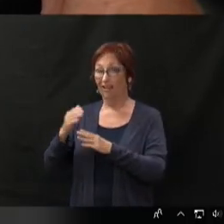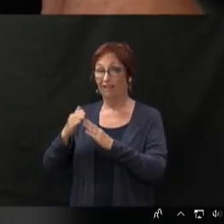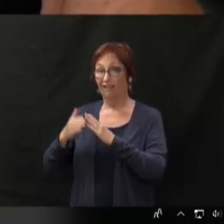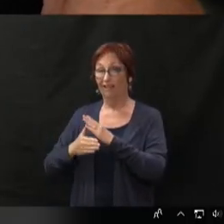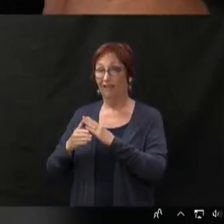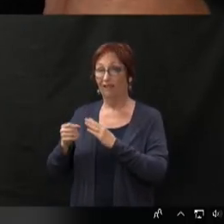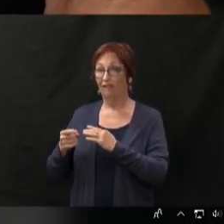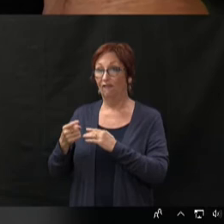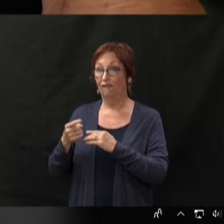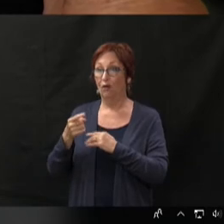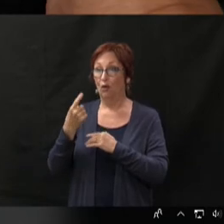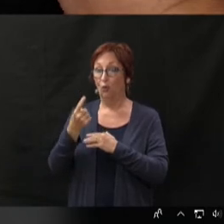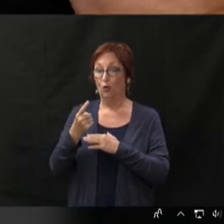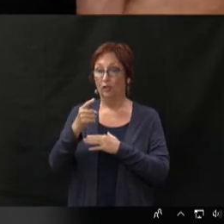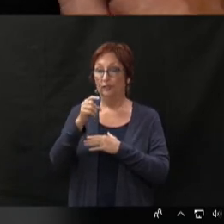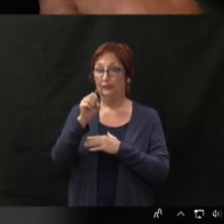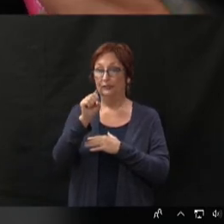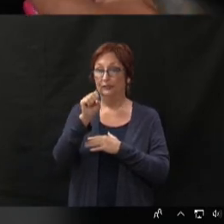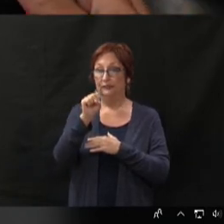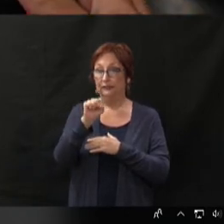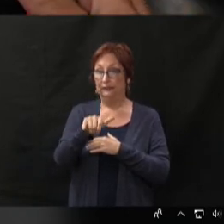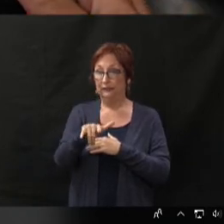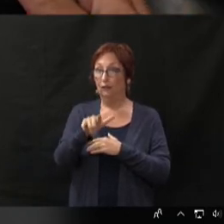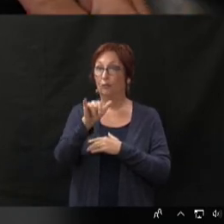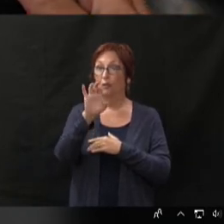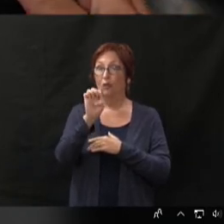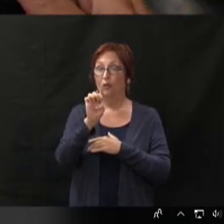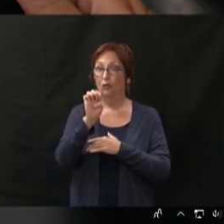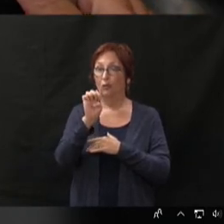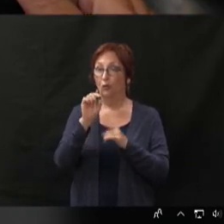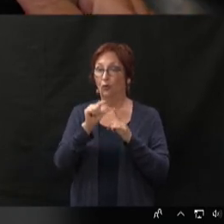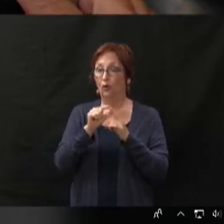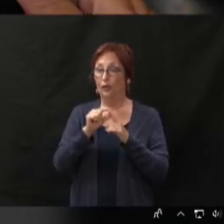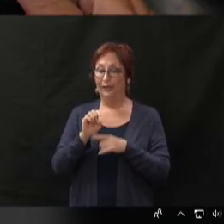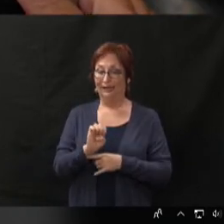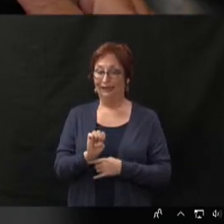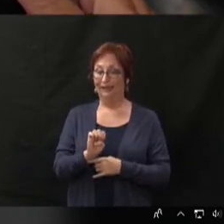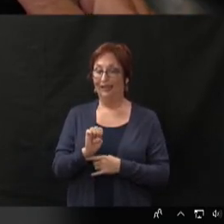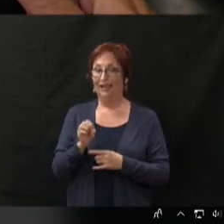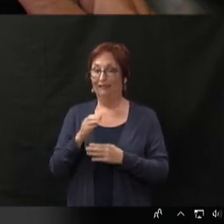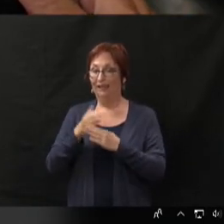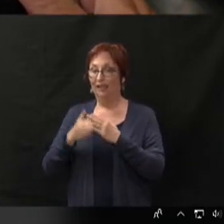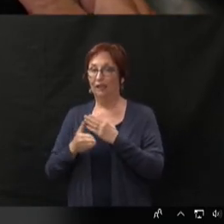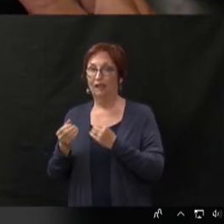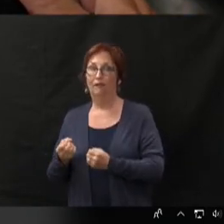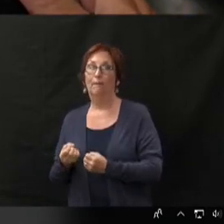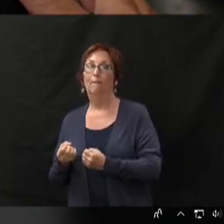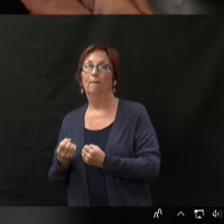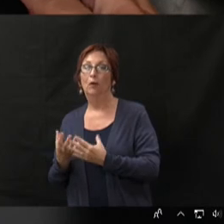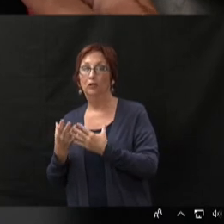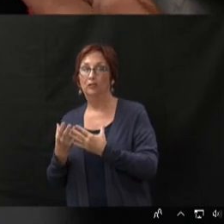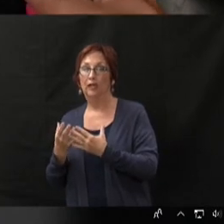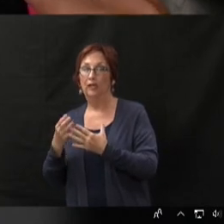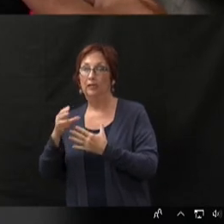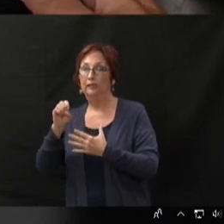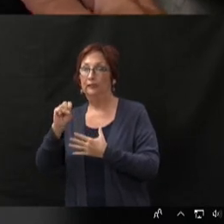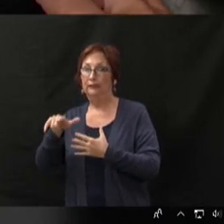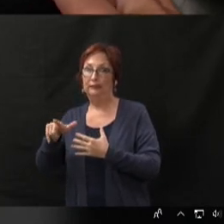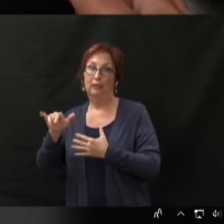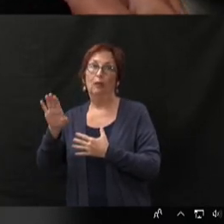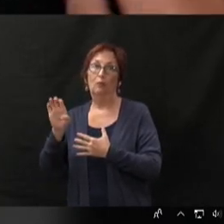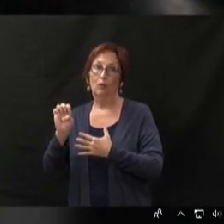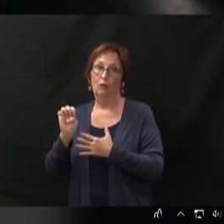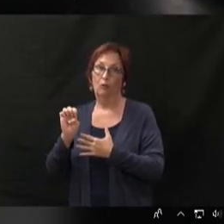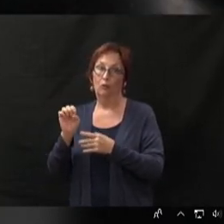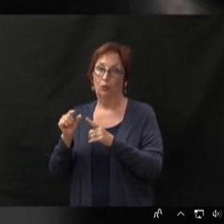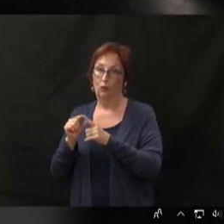a one-syllable word, E at the end of a multi-syllable word. I actually say two syllables in my class,